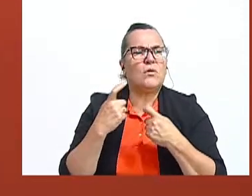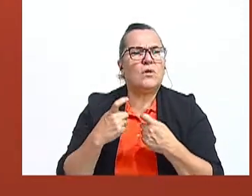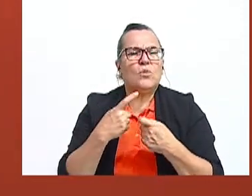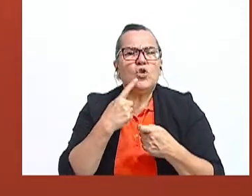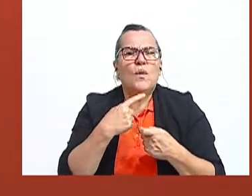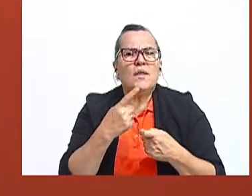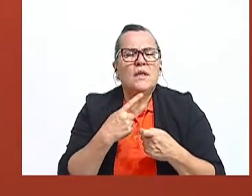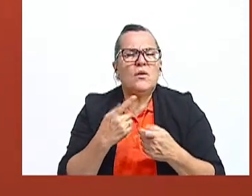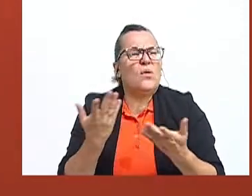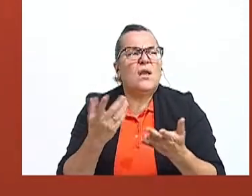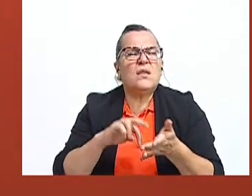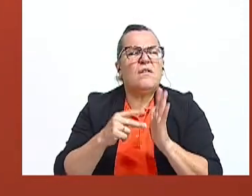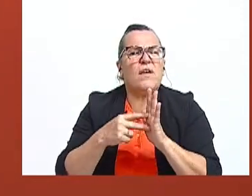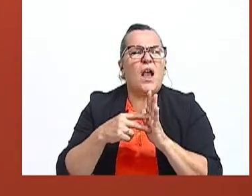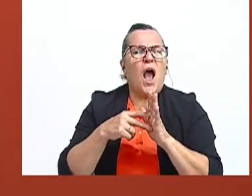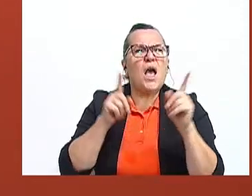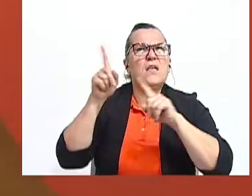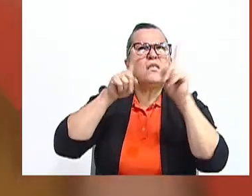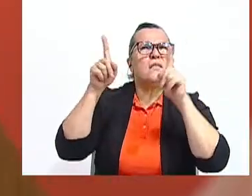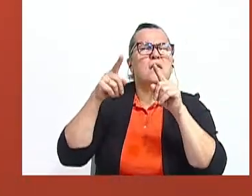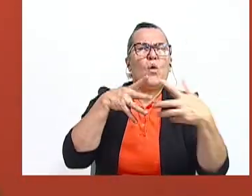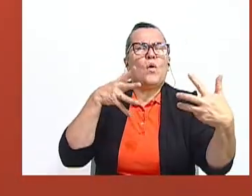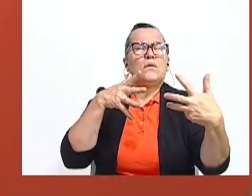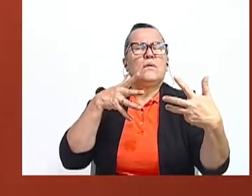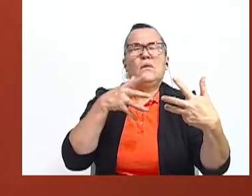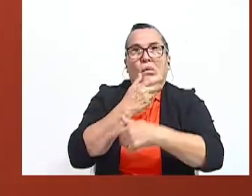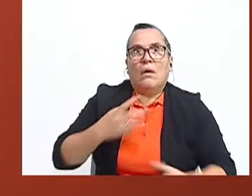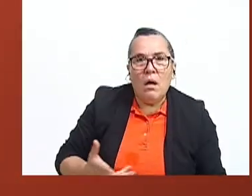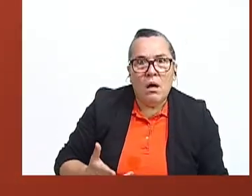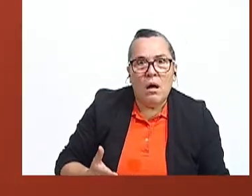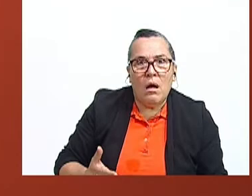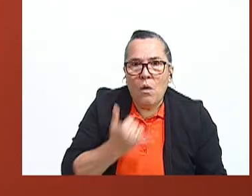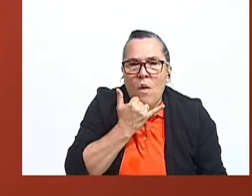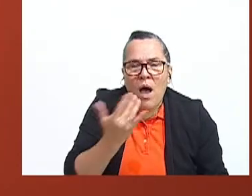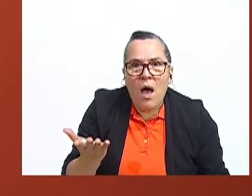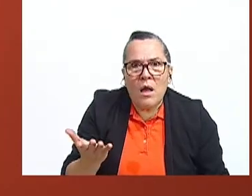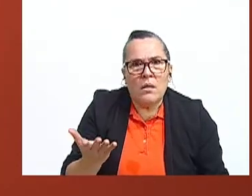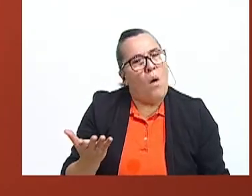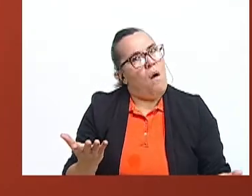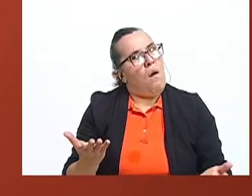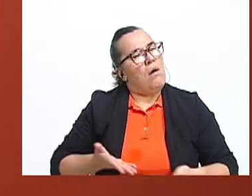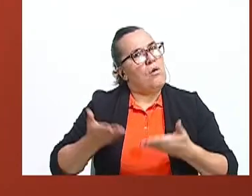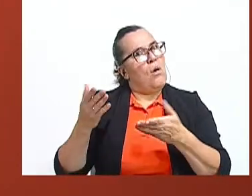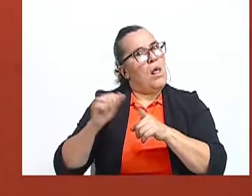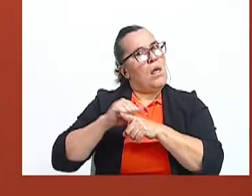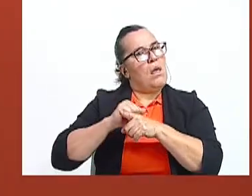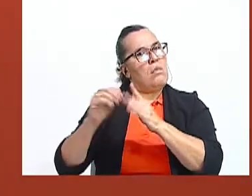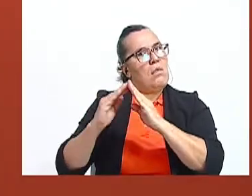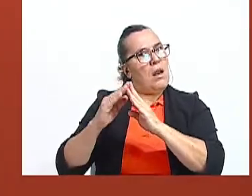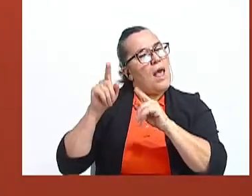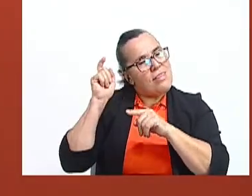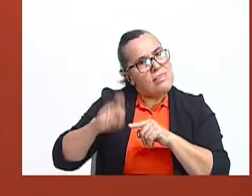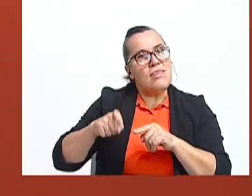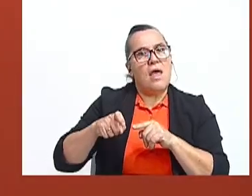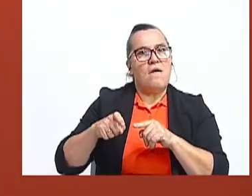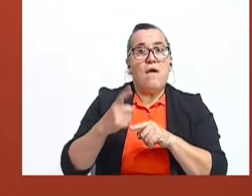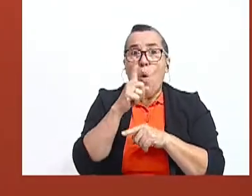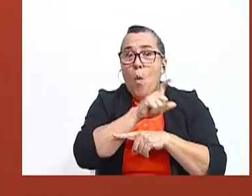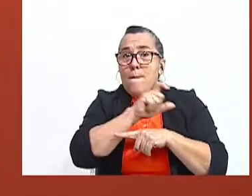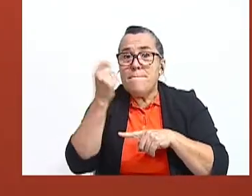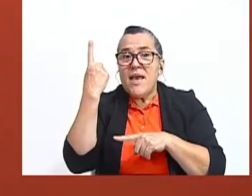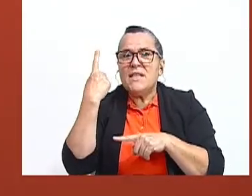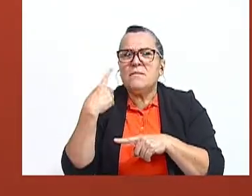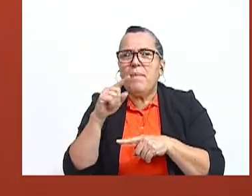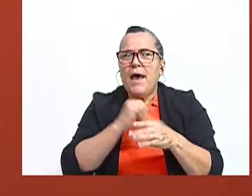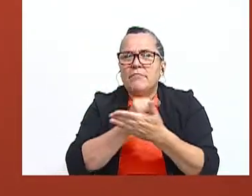him this, what's Star Wars? And I was like, what? So I gave him some homework to do. He has a month to find and